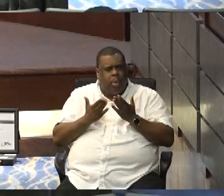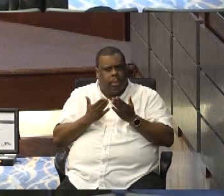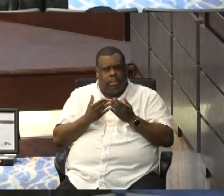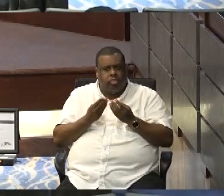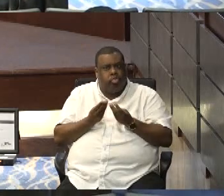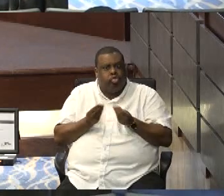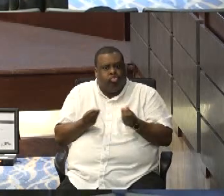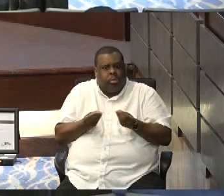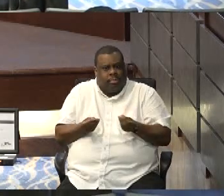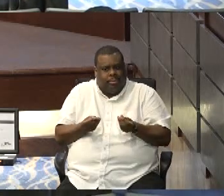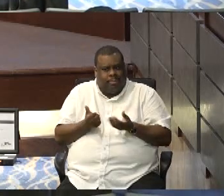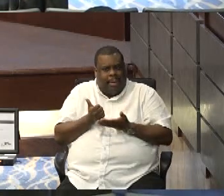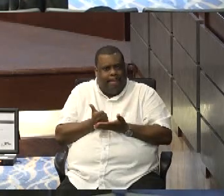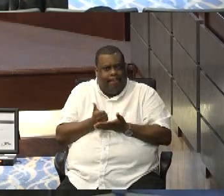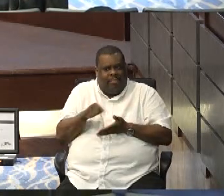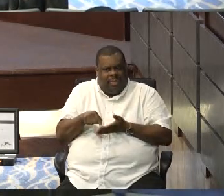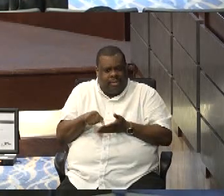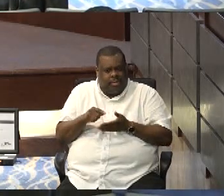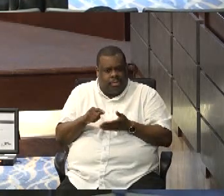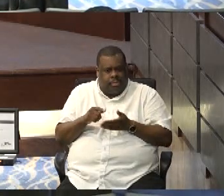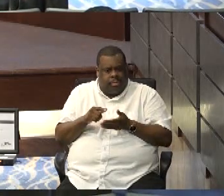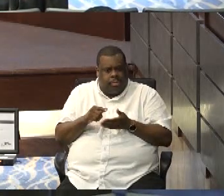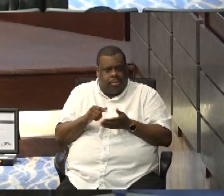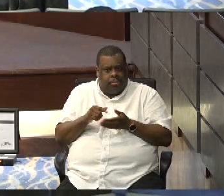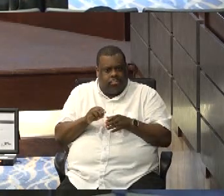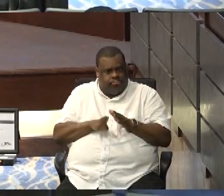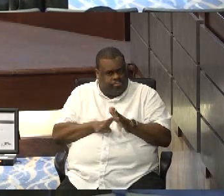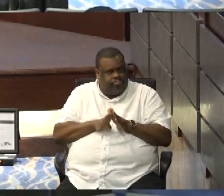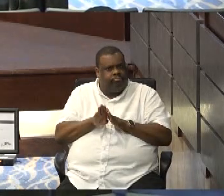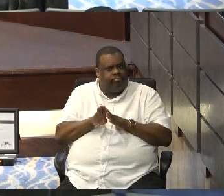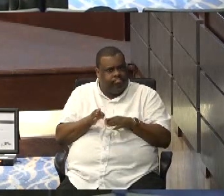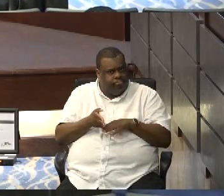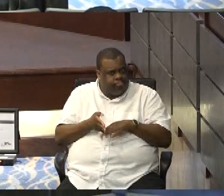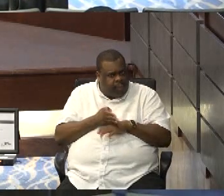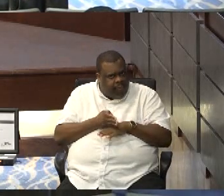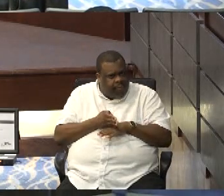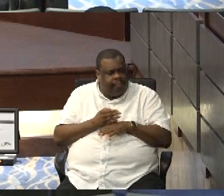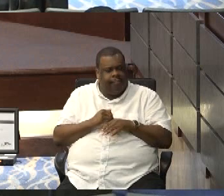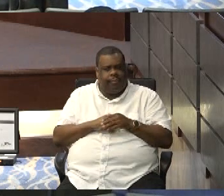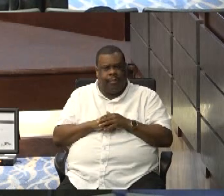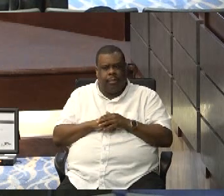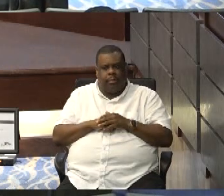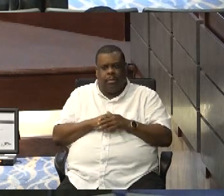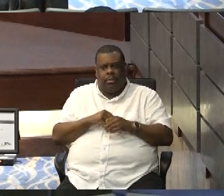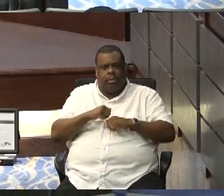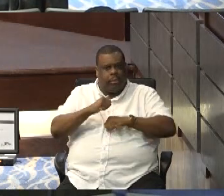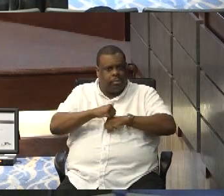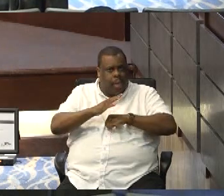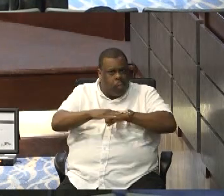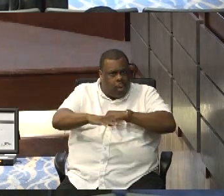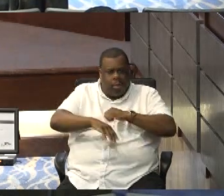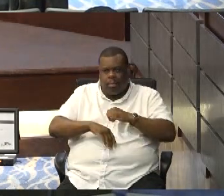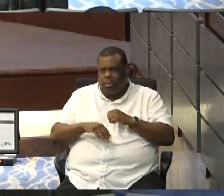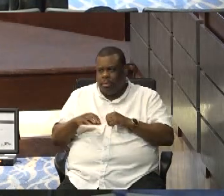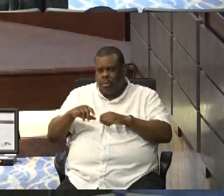the analysis and the data. We're talking about park dedication, sidewalks, curbs and